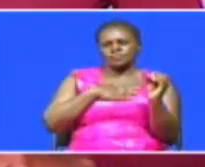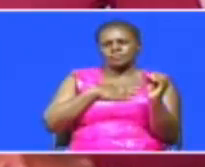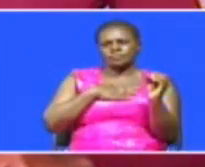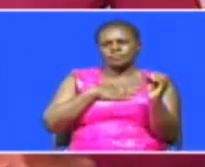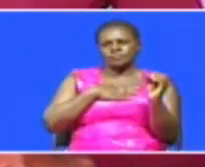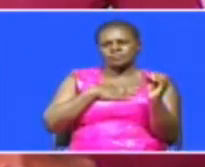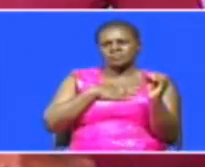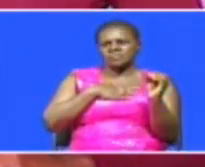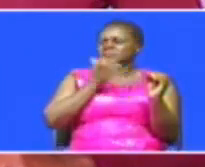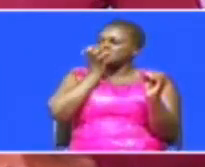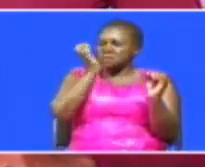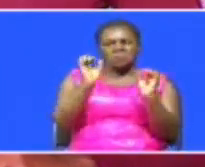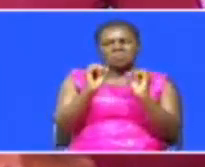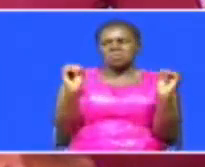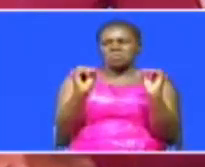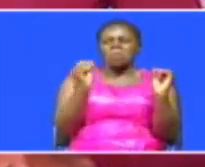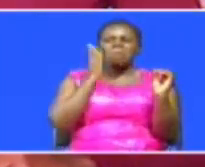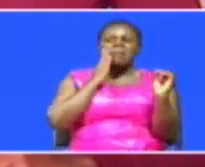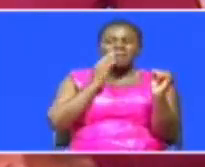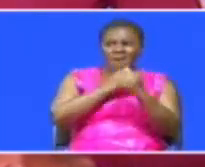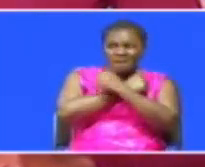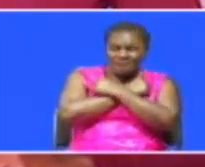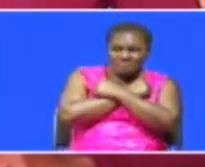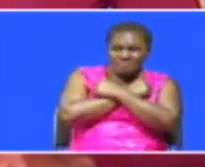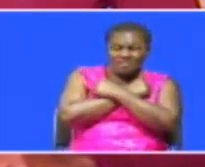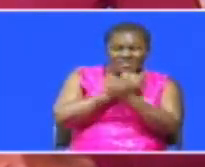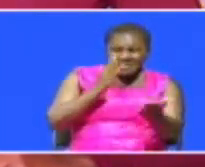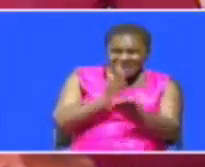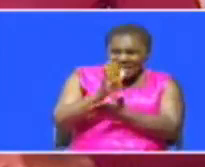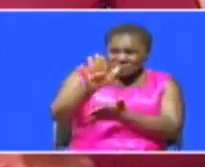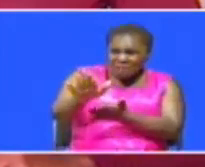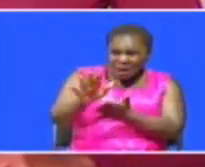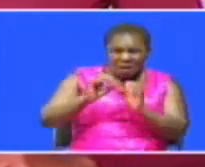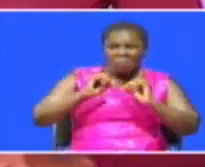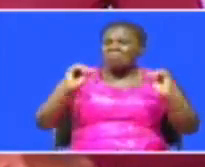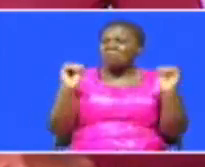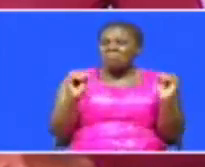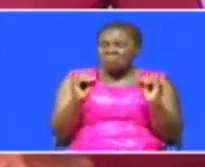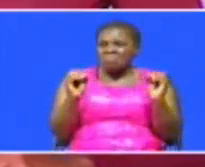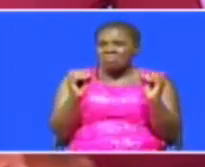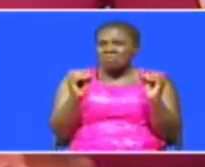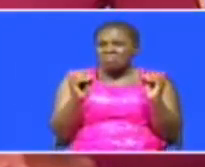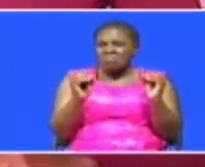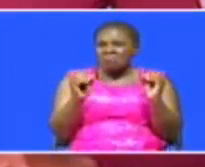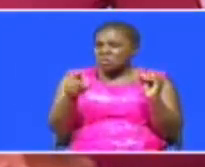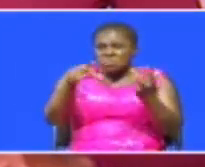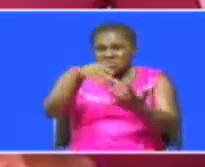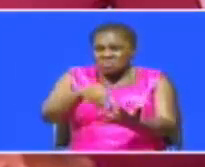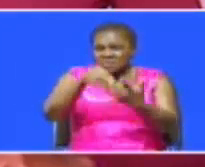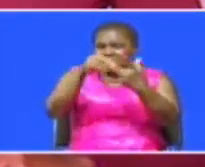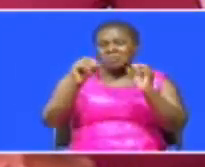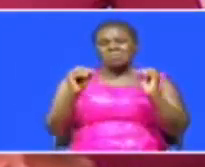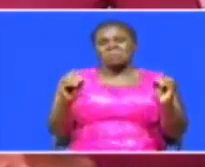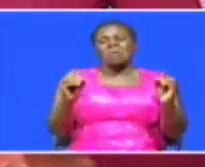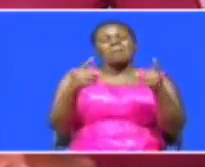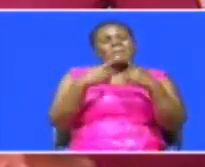We don't take that for granted. It's not your right. It's not that you're special. But